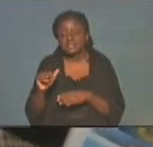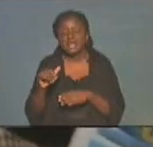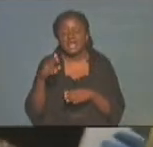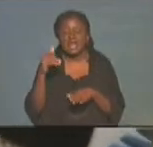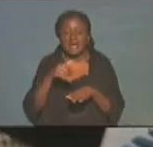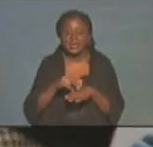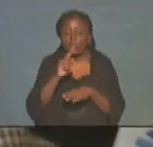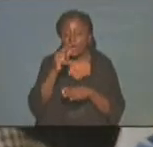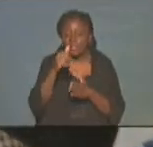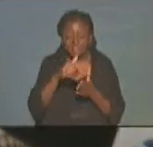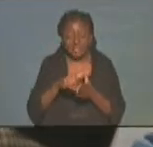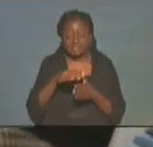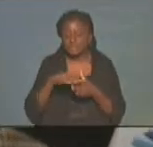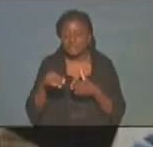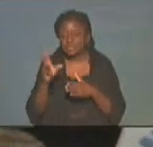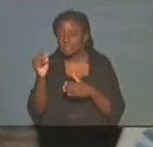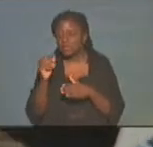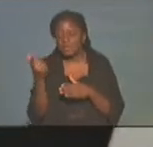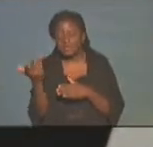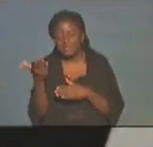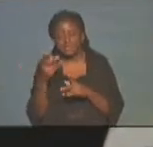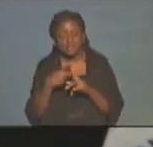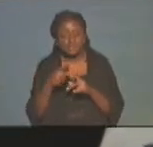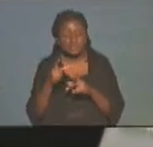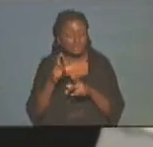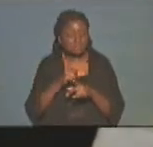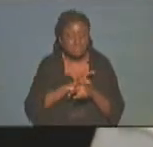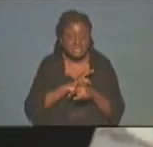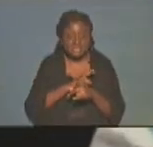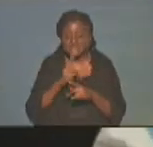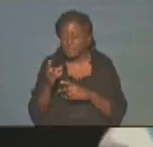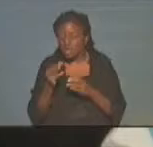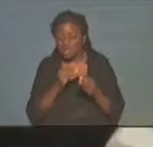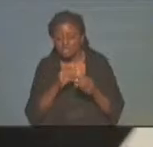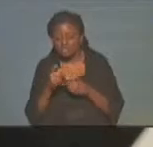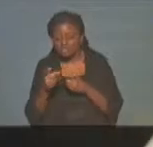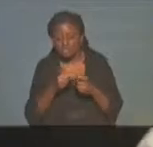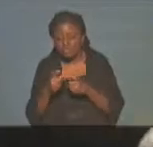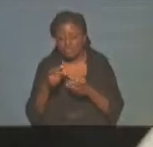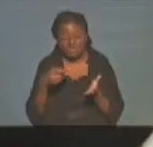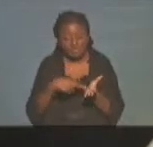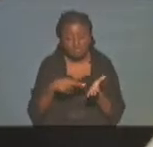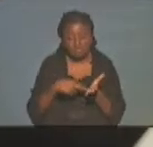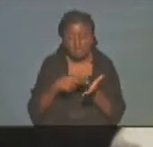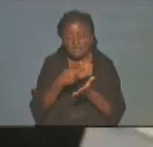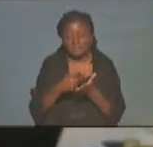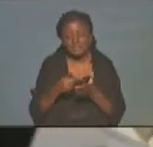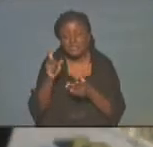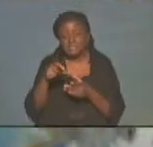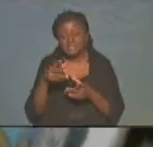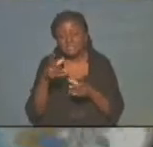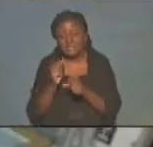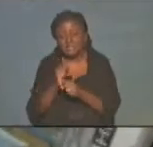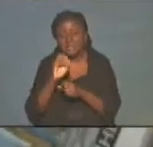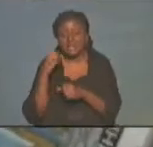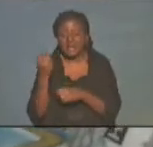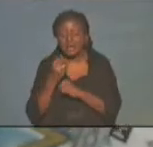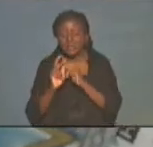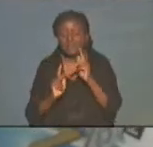police rent control or any other consumer concern at this time. And so we need to get our officers back